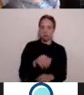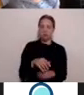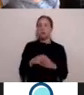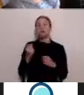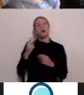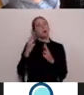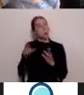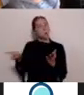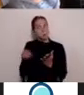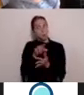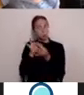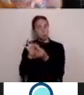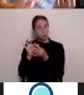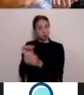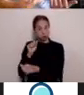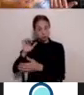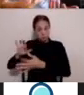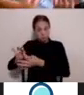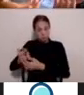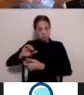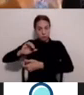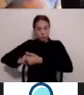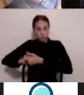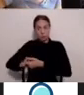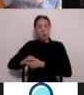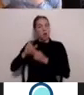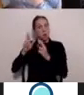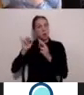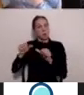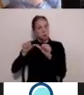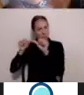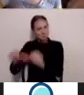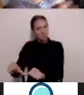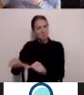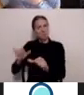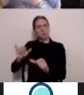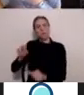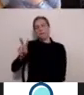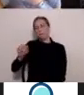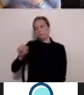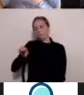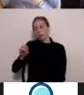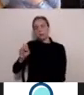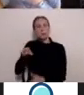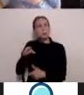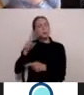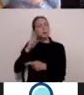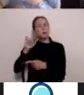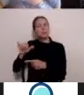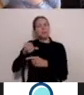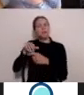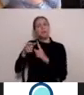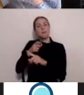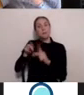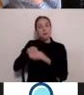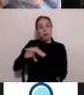are sustained, and that value, I think that's been raised up by accessing those family leader and family organizations